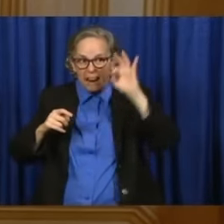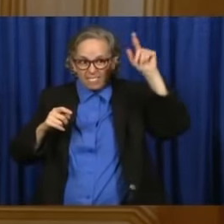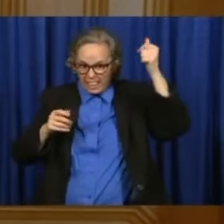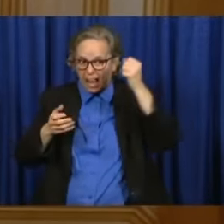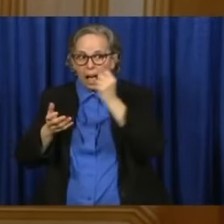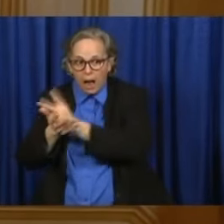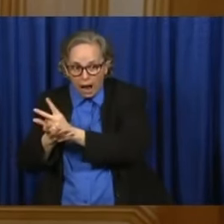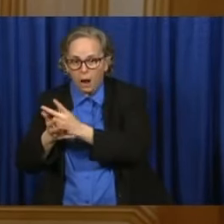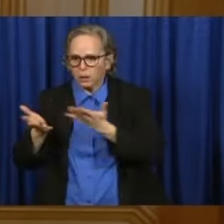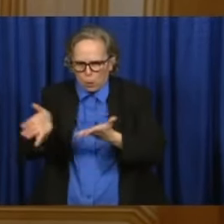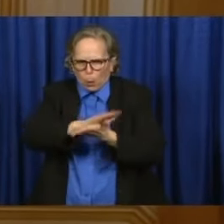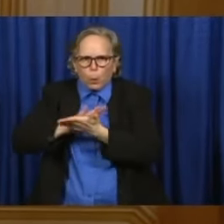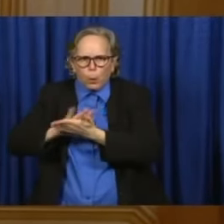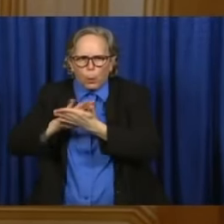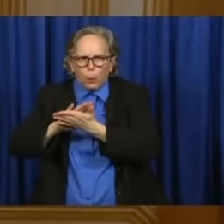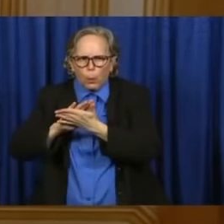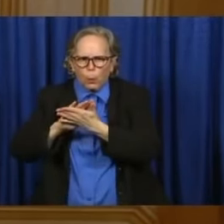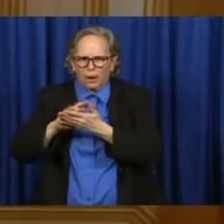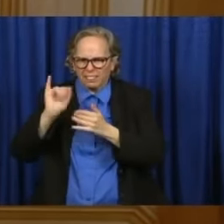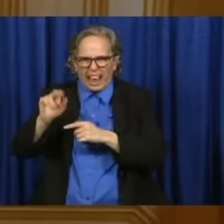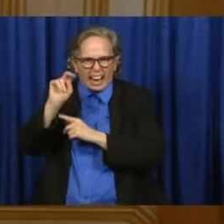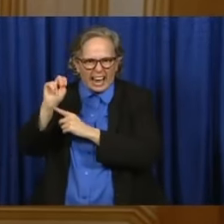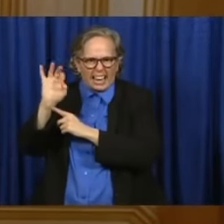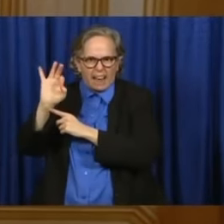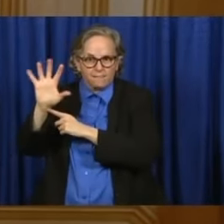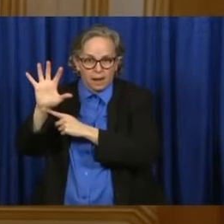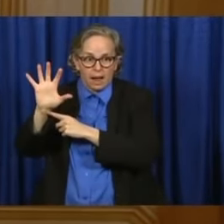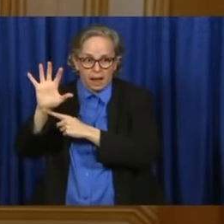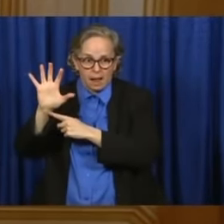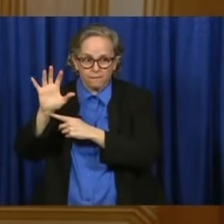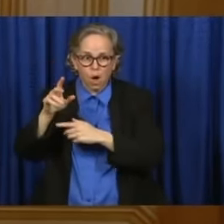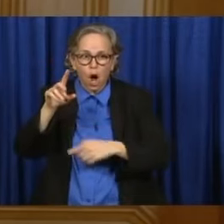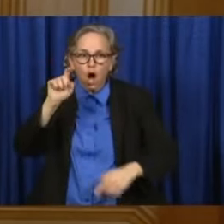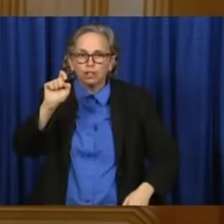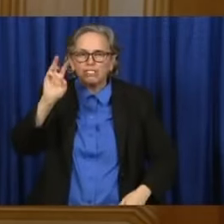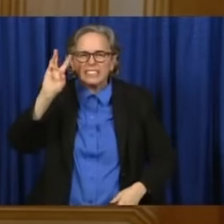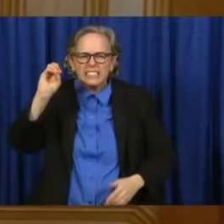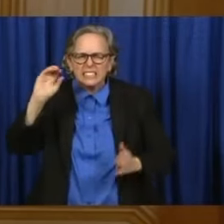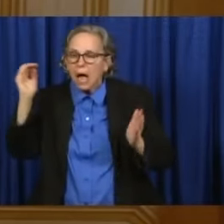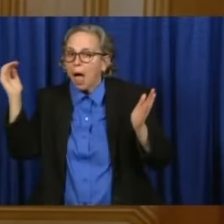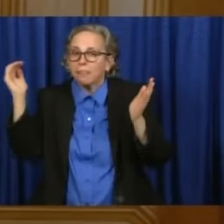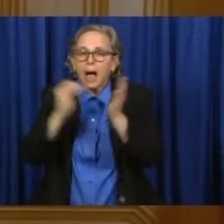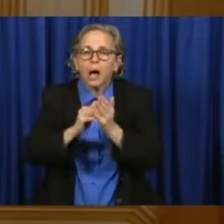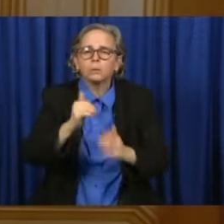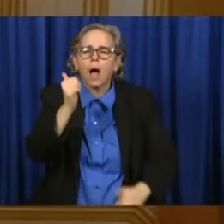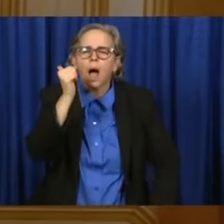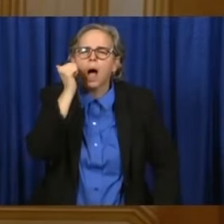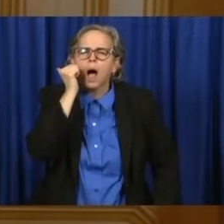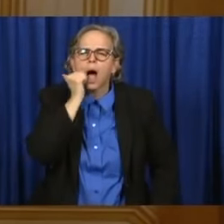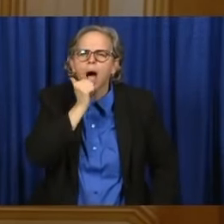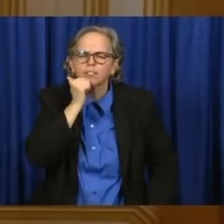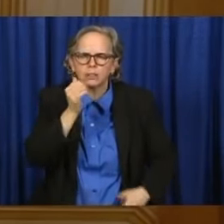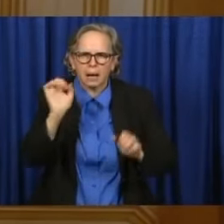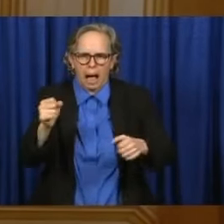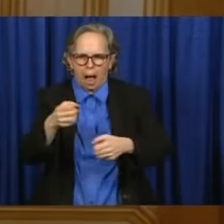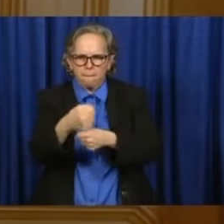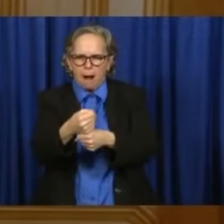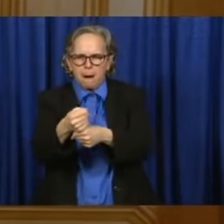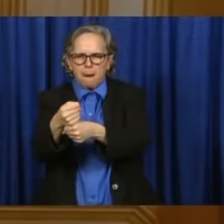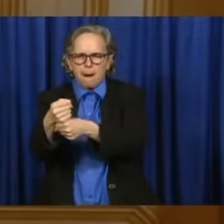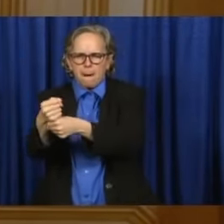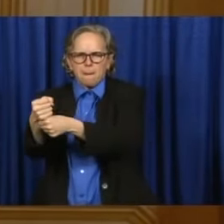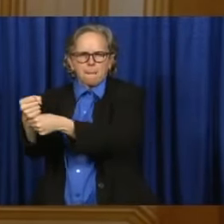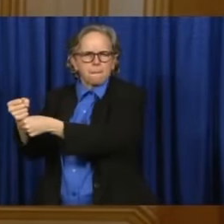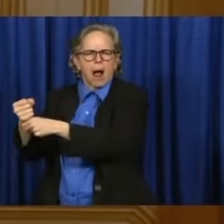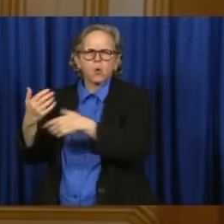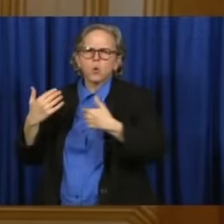to sterilize 160,000 of these a day, the other mask. So I would just say to all our hospitals